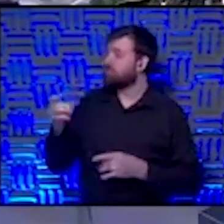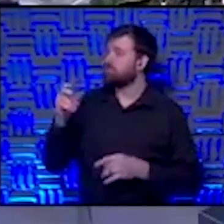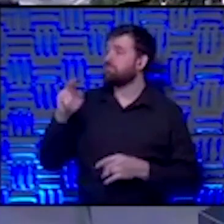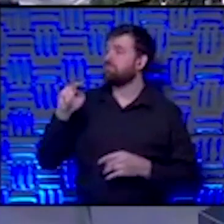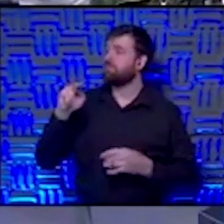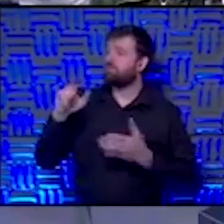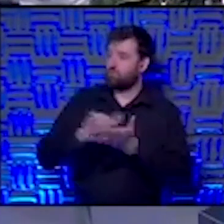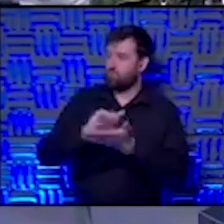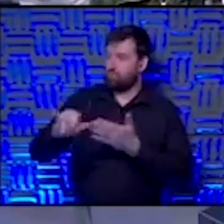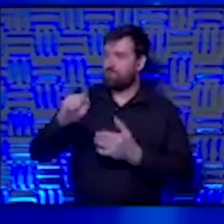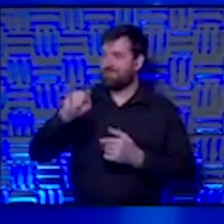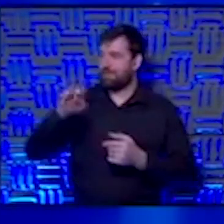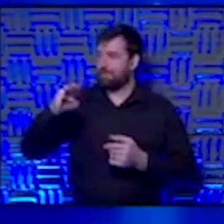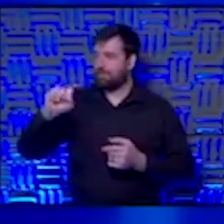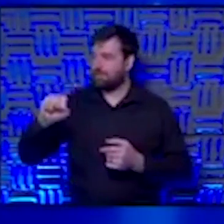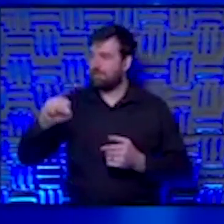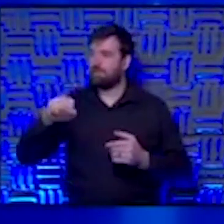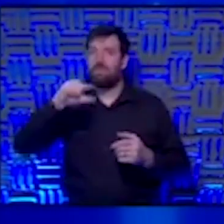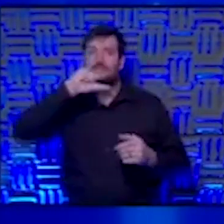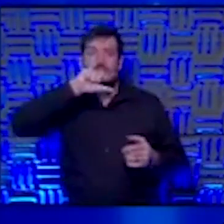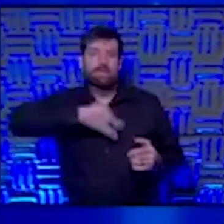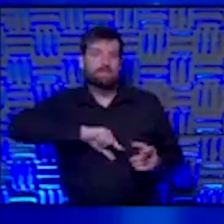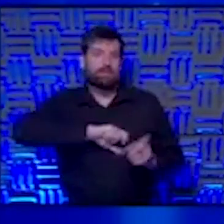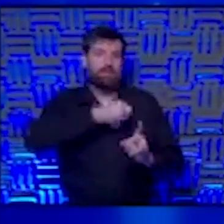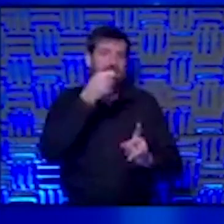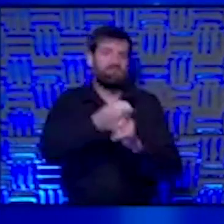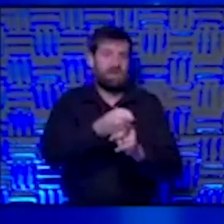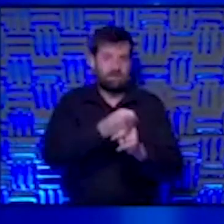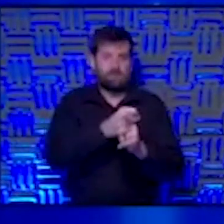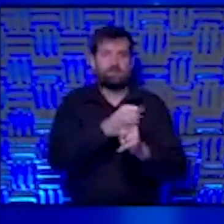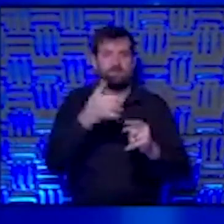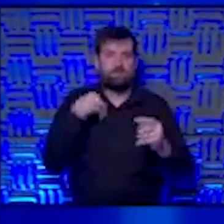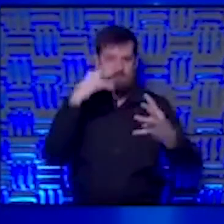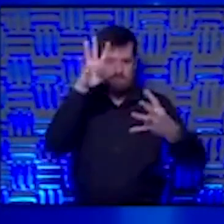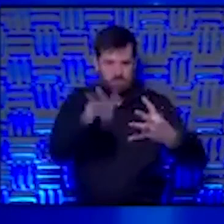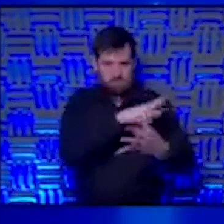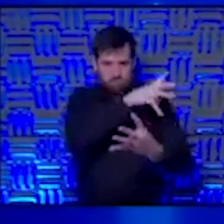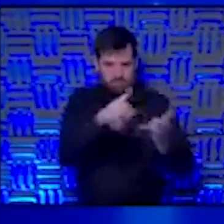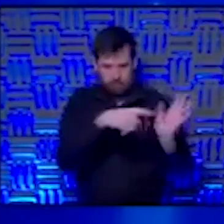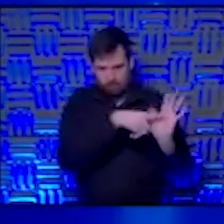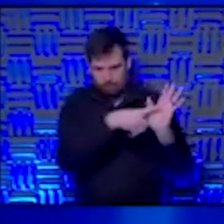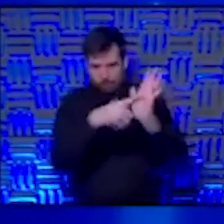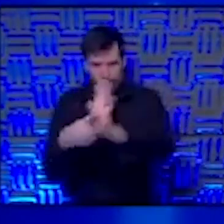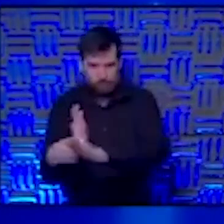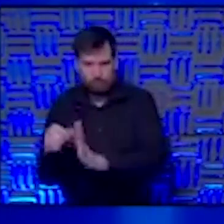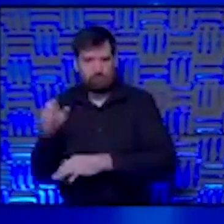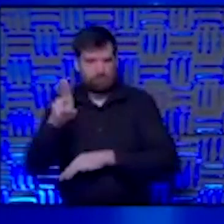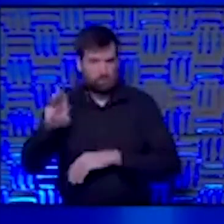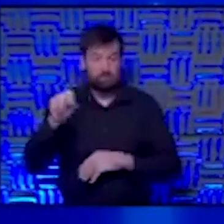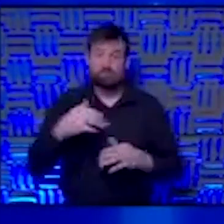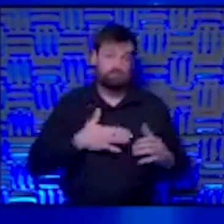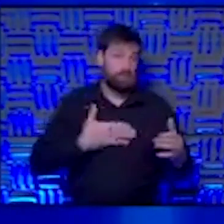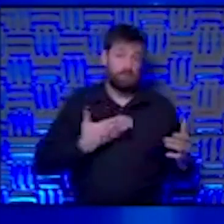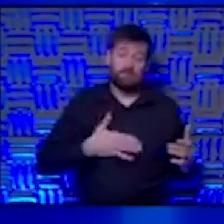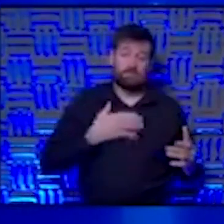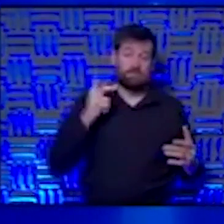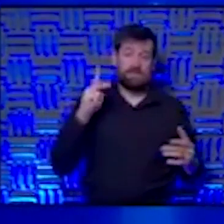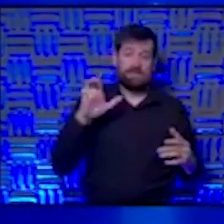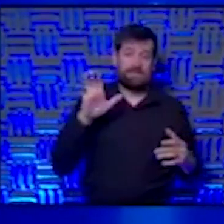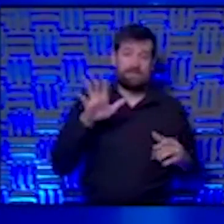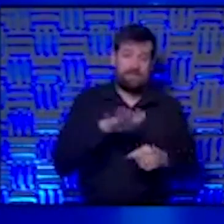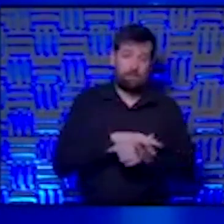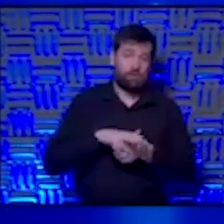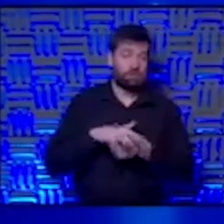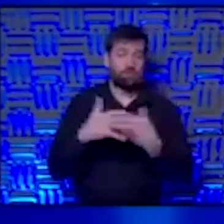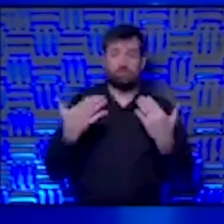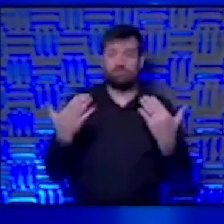they had a tracker map of the Thanksgiving effect throughout the country. And I'm happy to say that the Kansas City area was, at